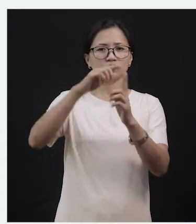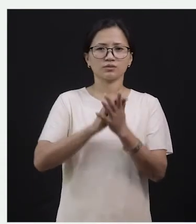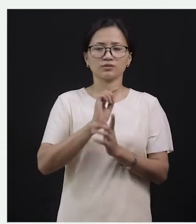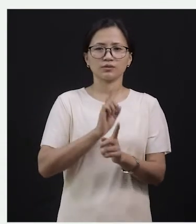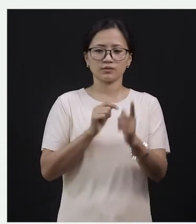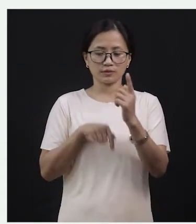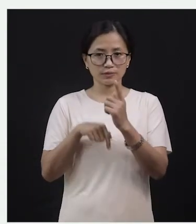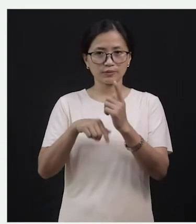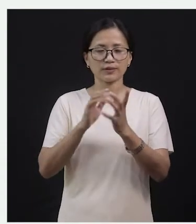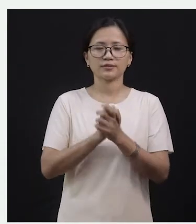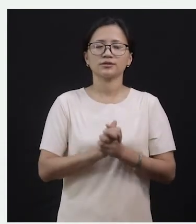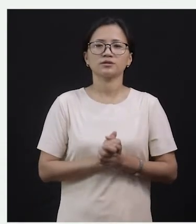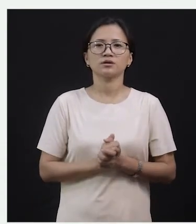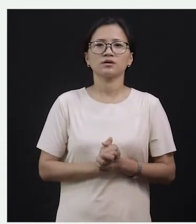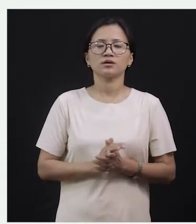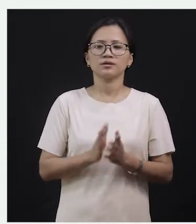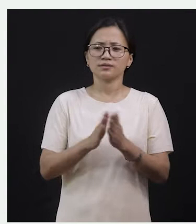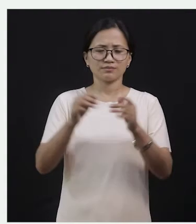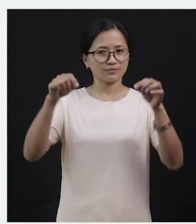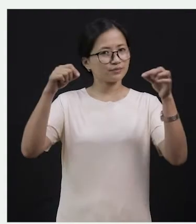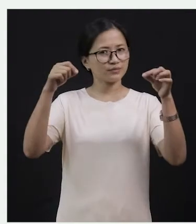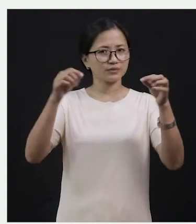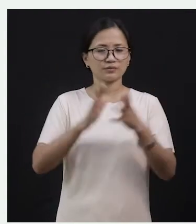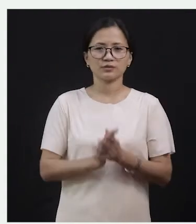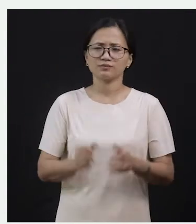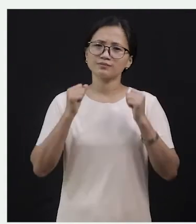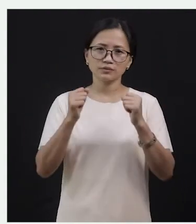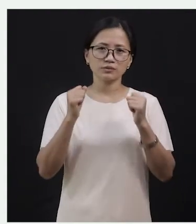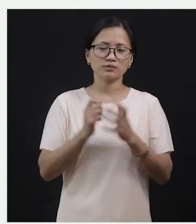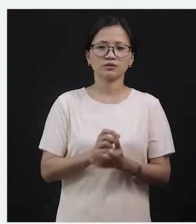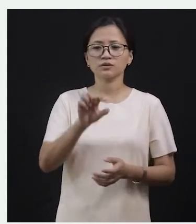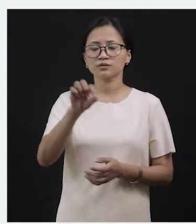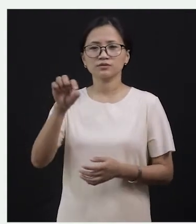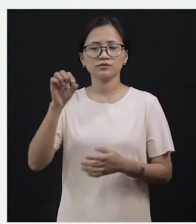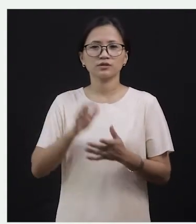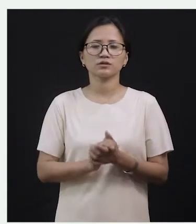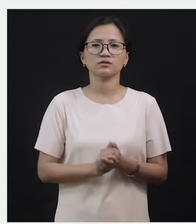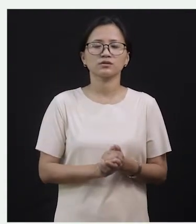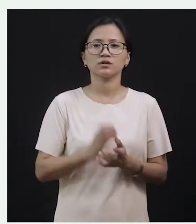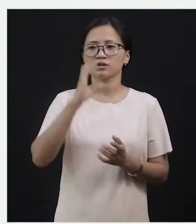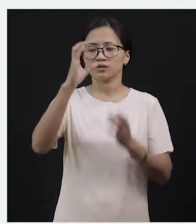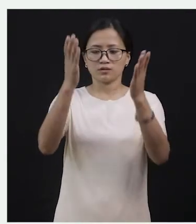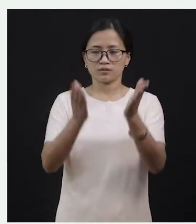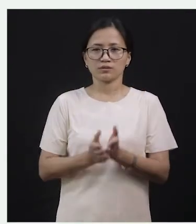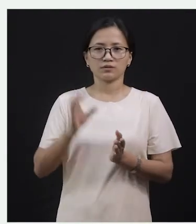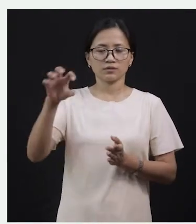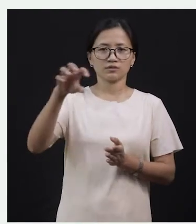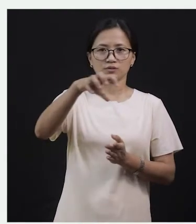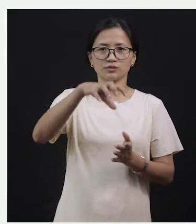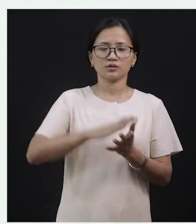towards the bottom, right? So in a piece of paper, it becomes very difficult to find out the countries,